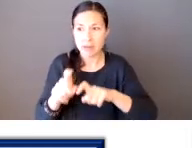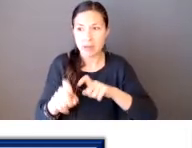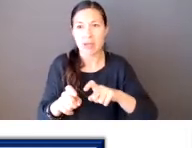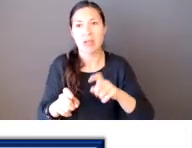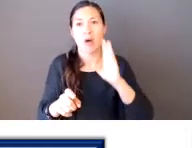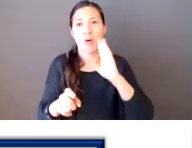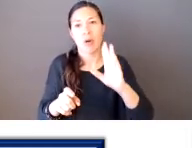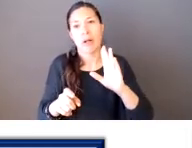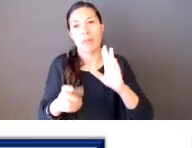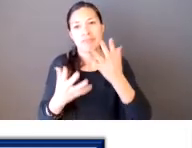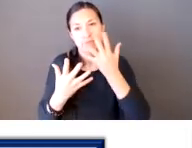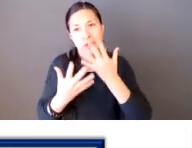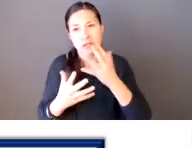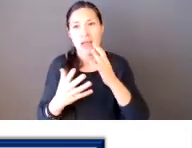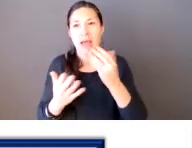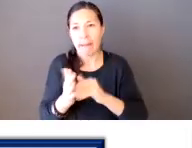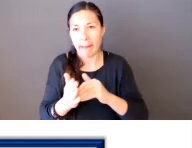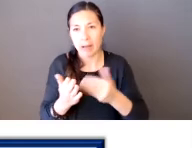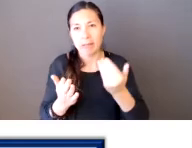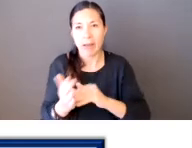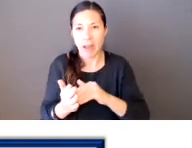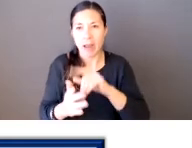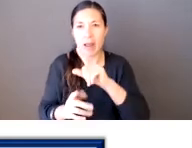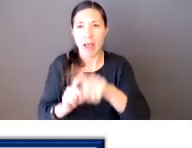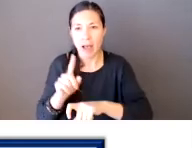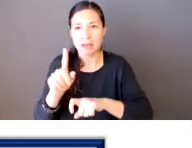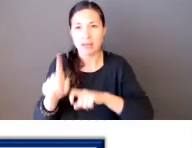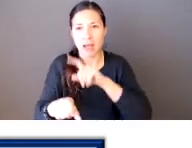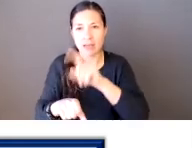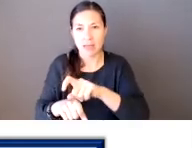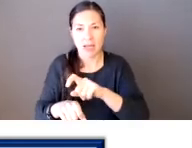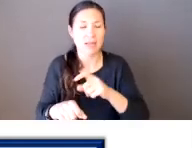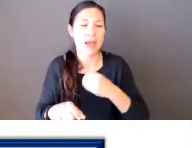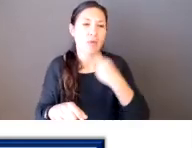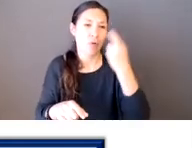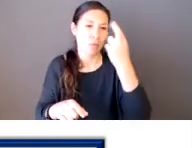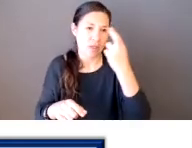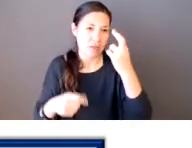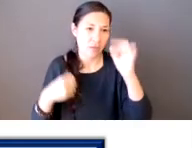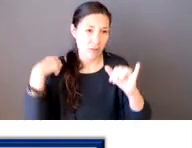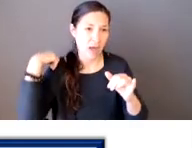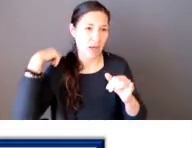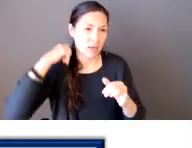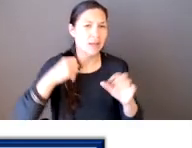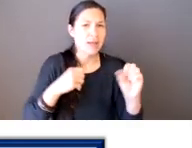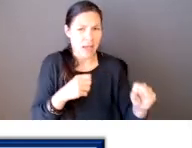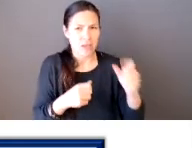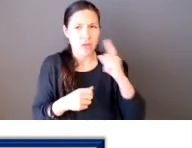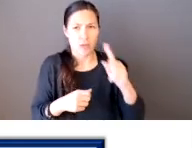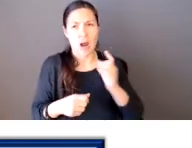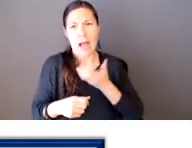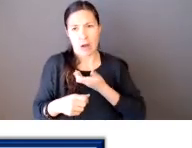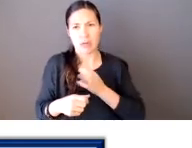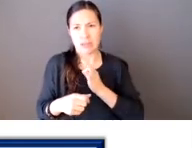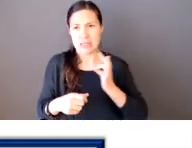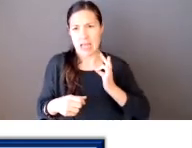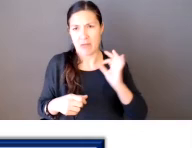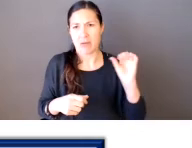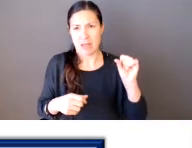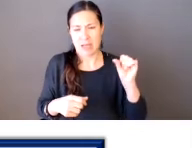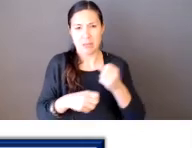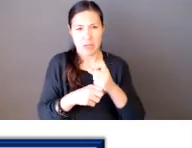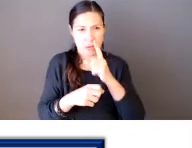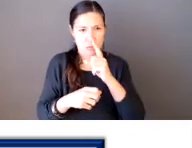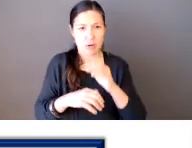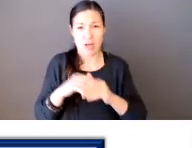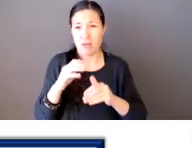times, unfortunately. And I apologize, but there are reasons for it, not just from a comfort level, but we want to make sure that our staff are not going